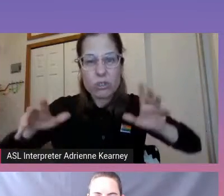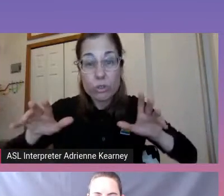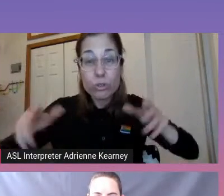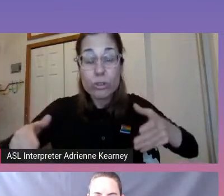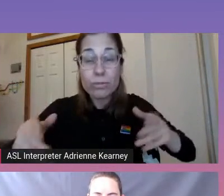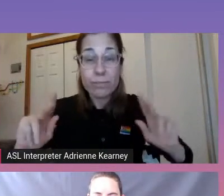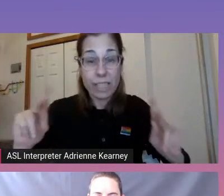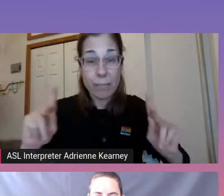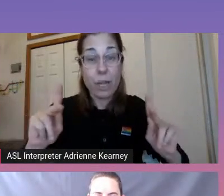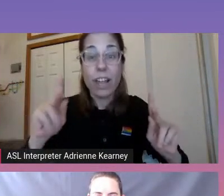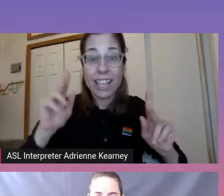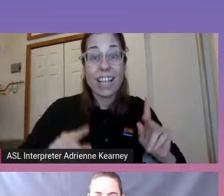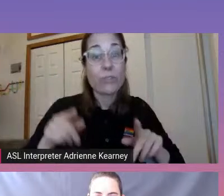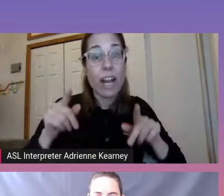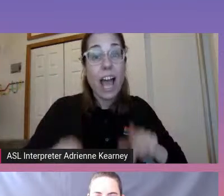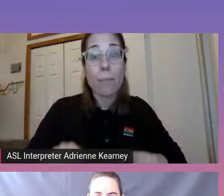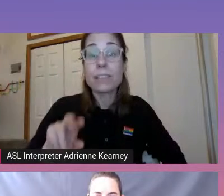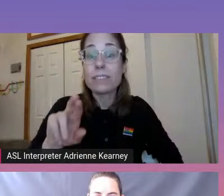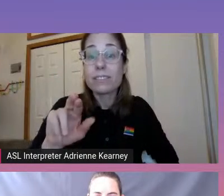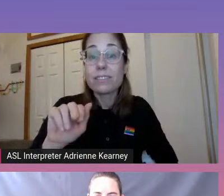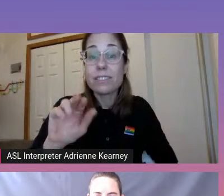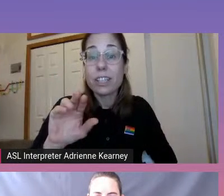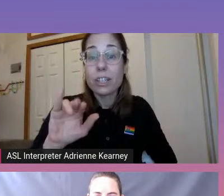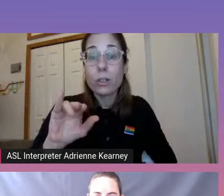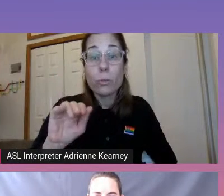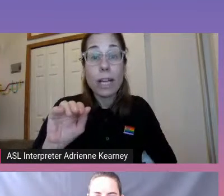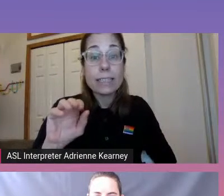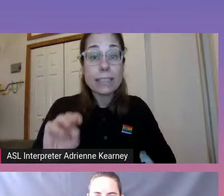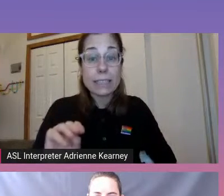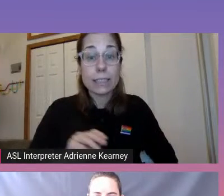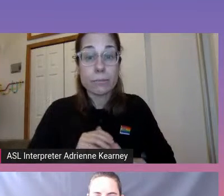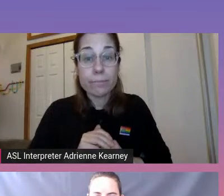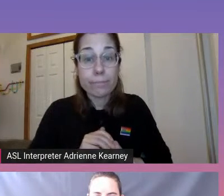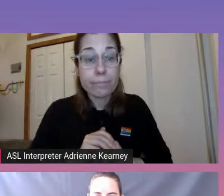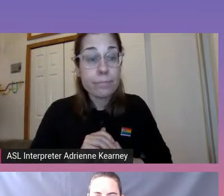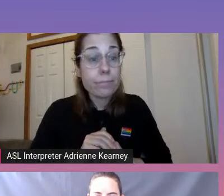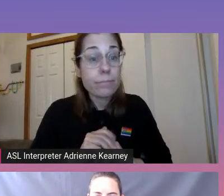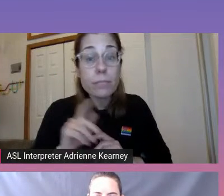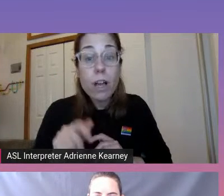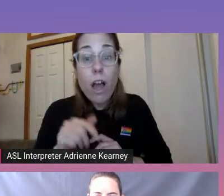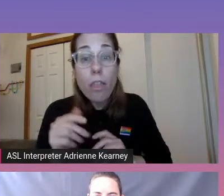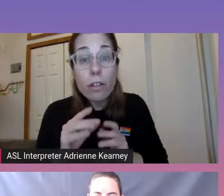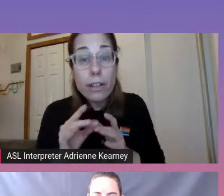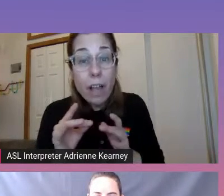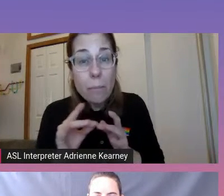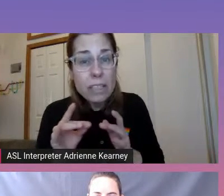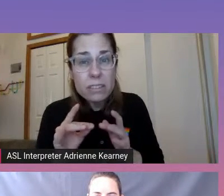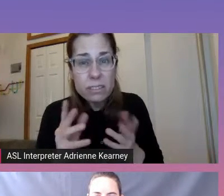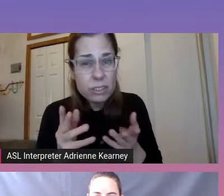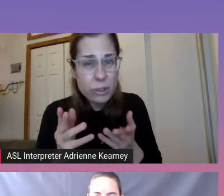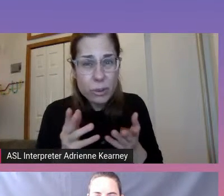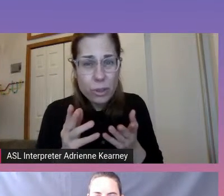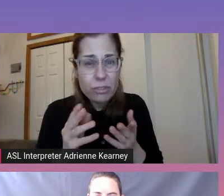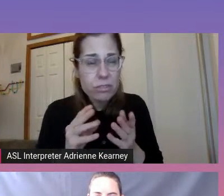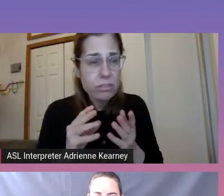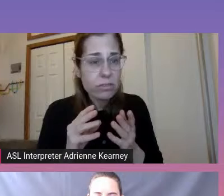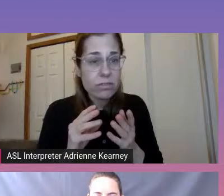But anybody wants to jump in on that as well, or just tackle part of the question even?